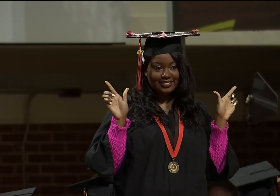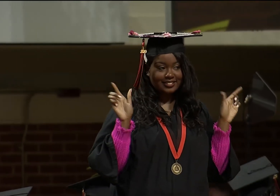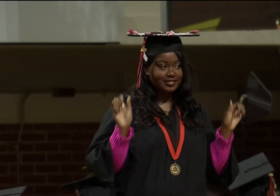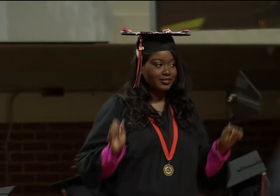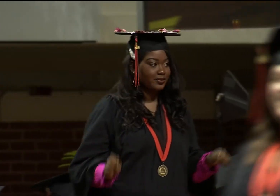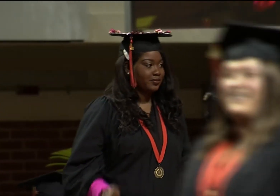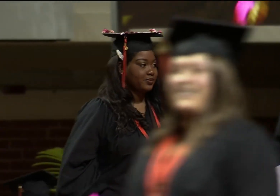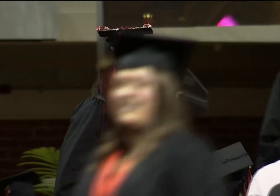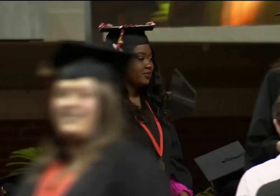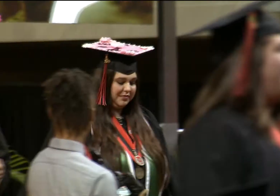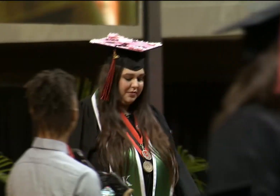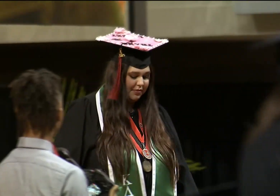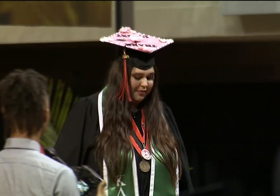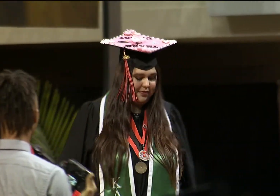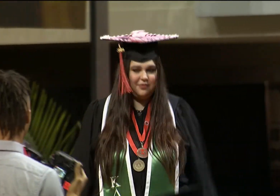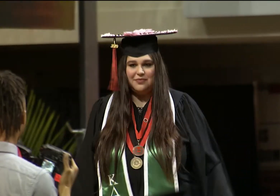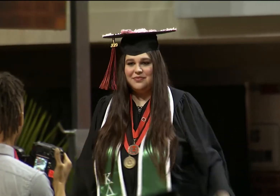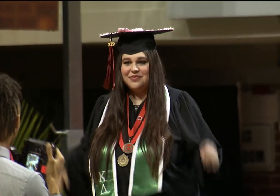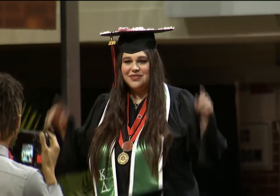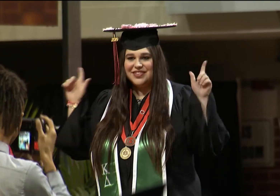Brittany Cole.